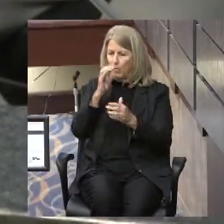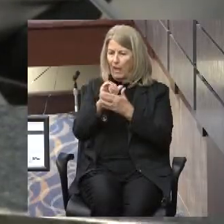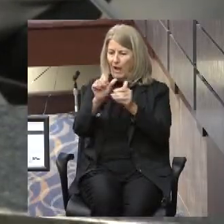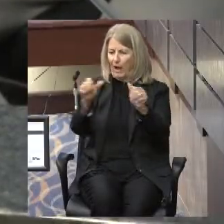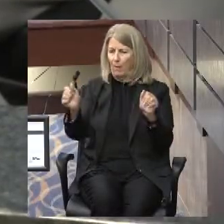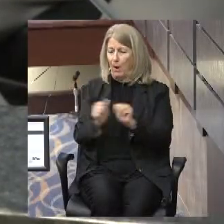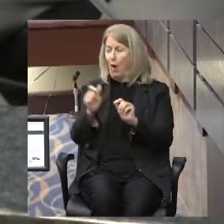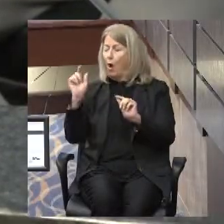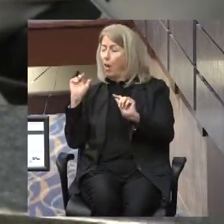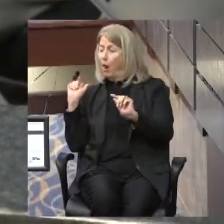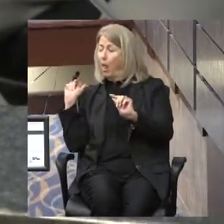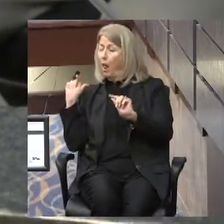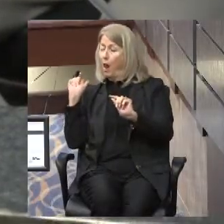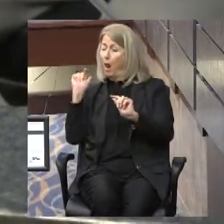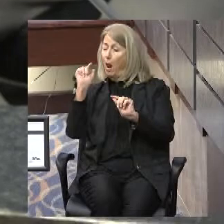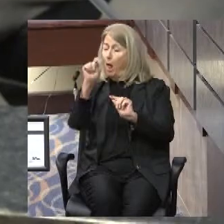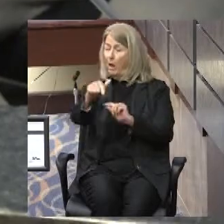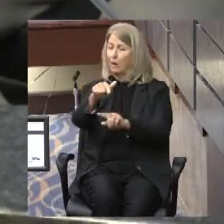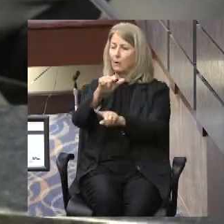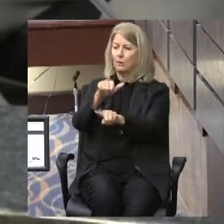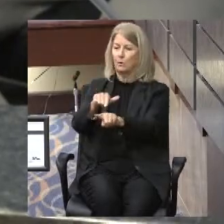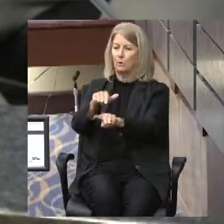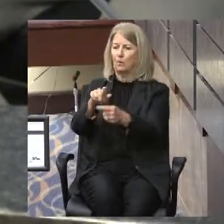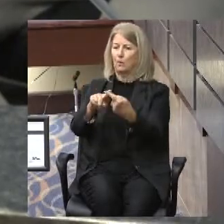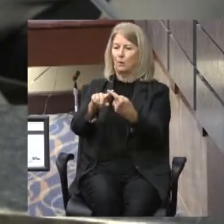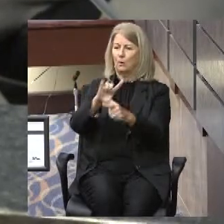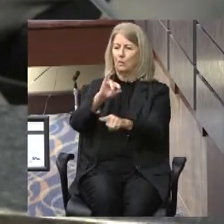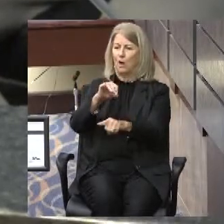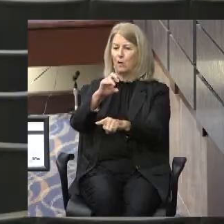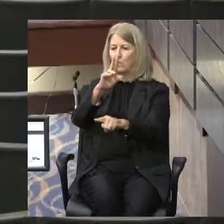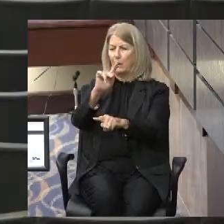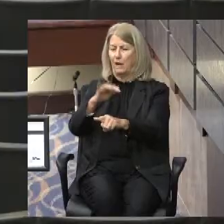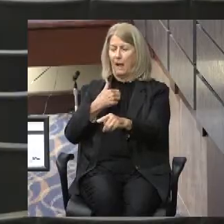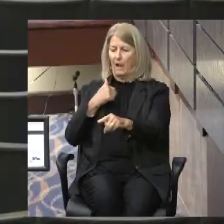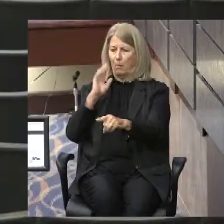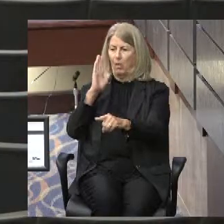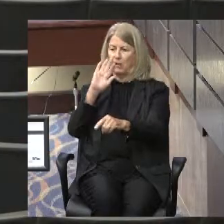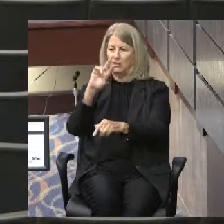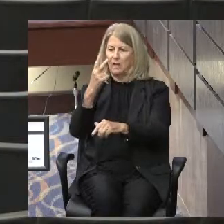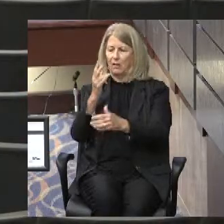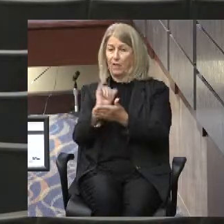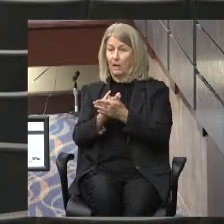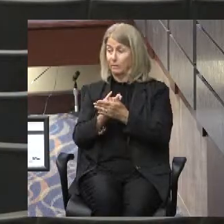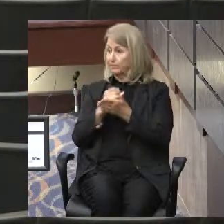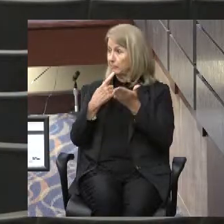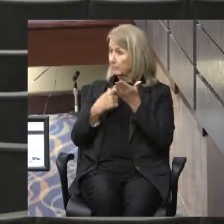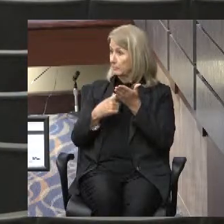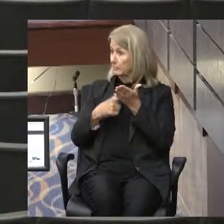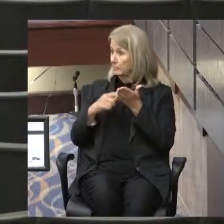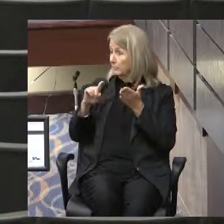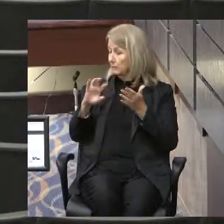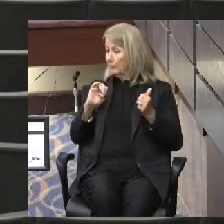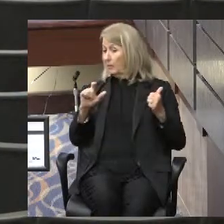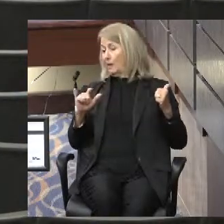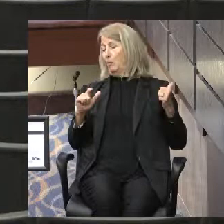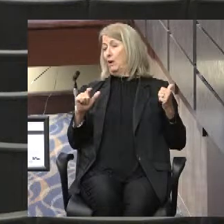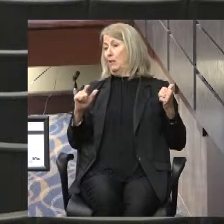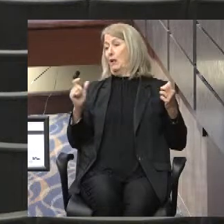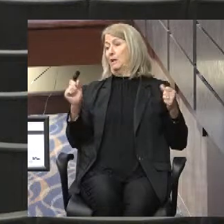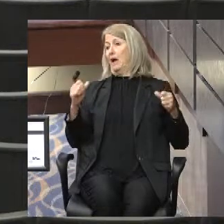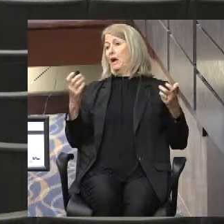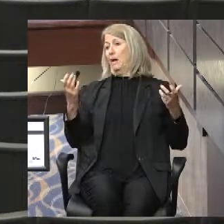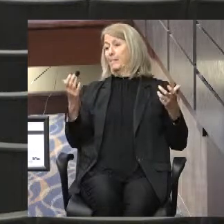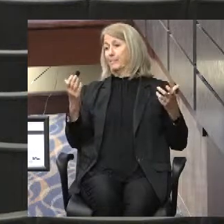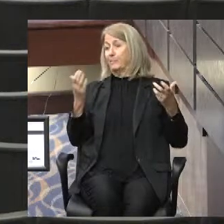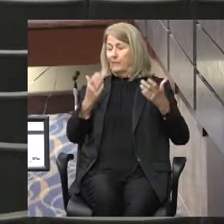Daughtry. I'll second that. Is there, okay, can we have a discussion on it? Well, yeah, we have a